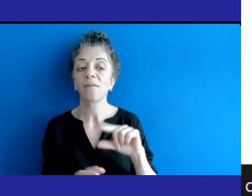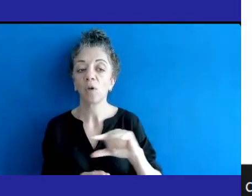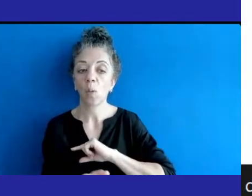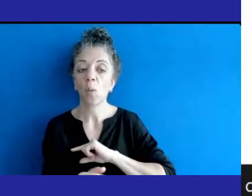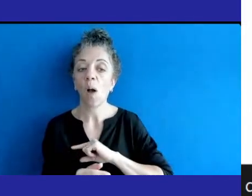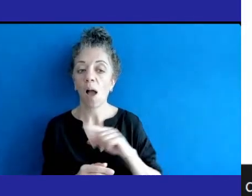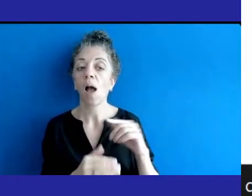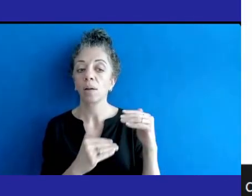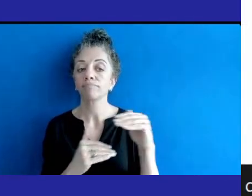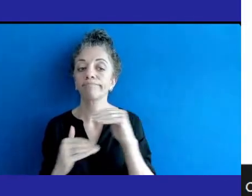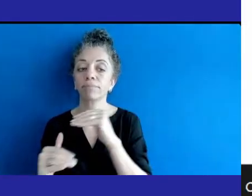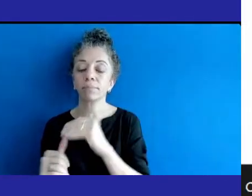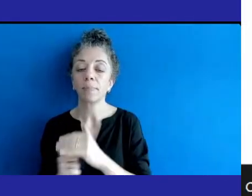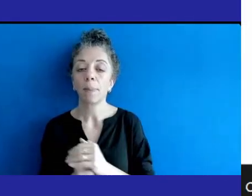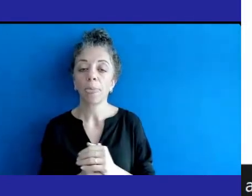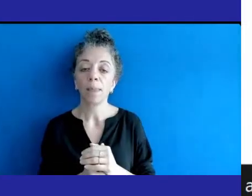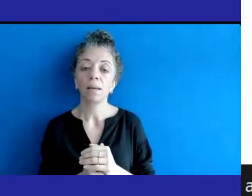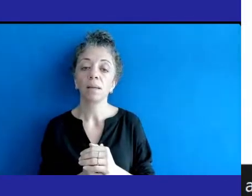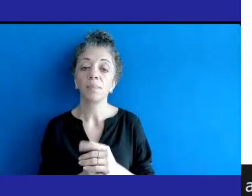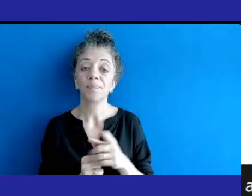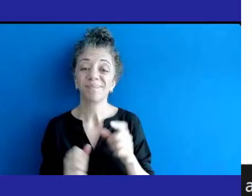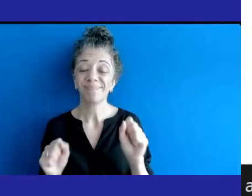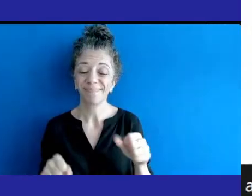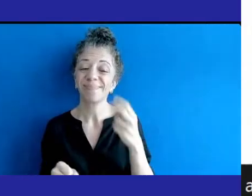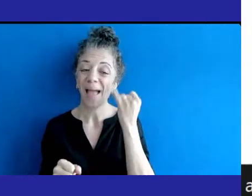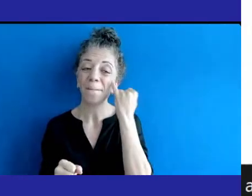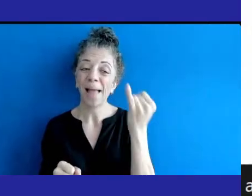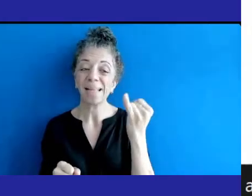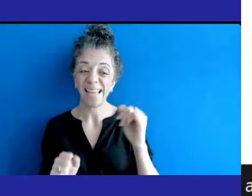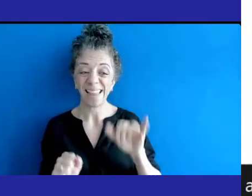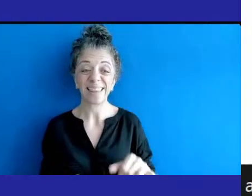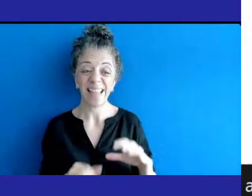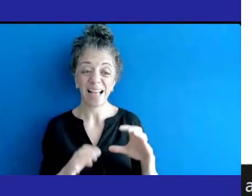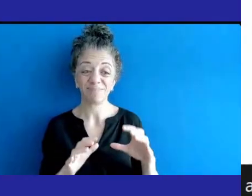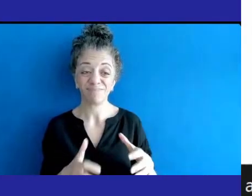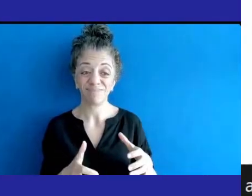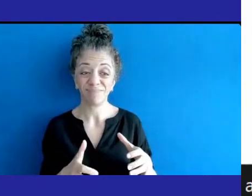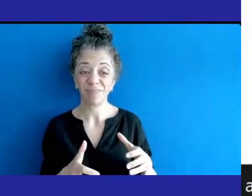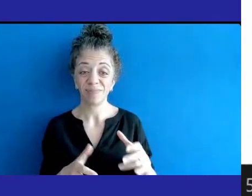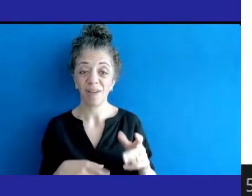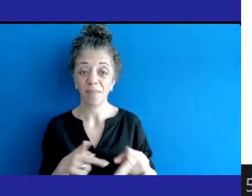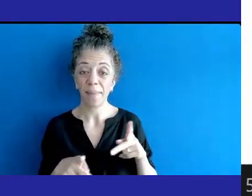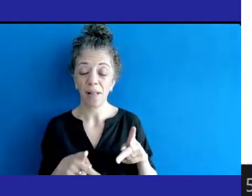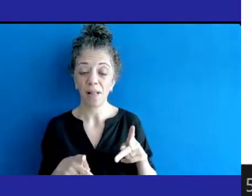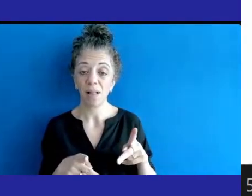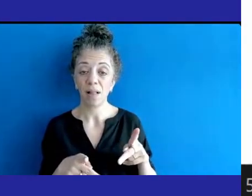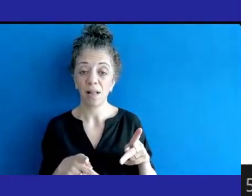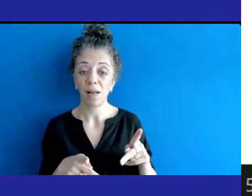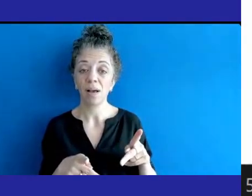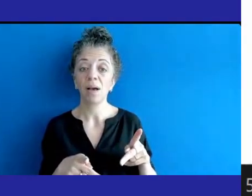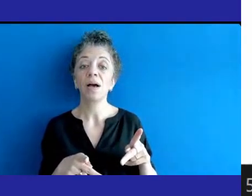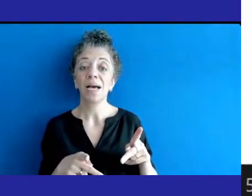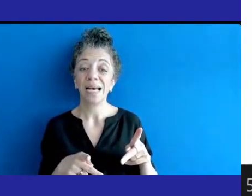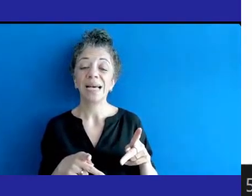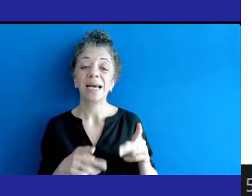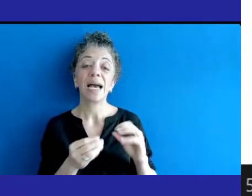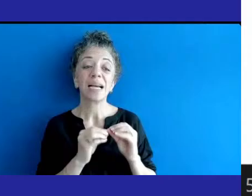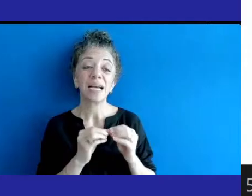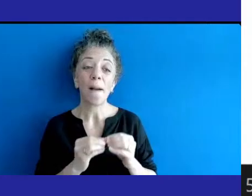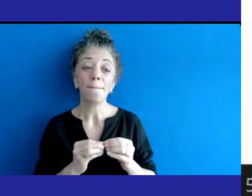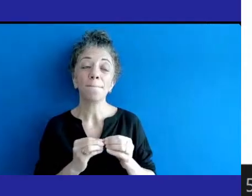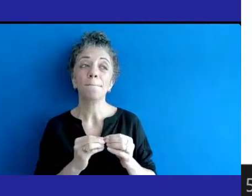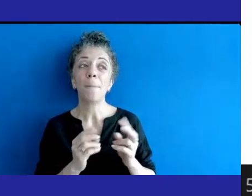imagine, again, with this population, the majority of the points are derived from mental health and substance use derived measures, but